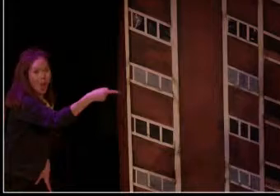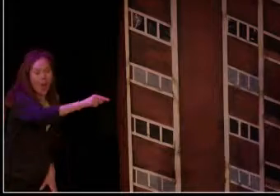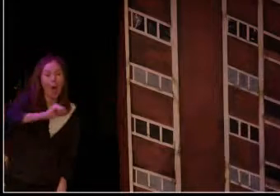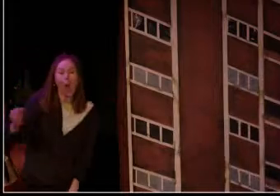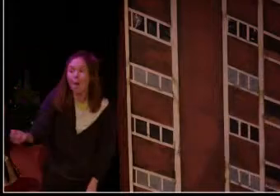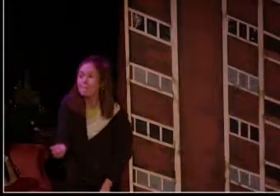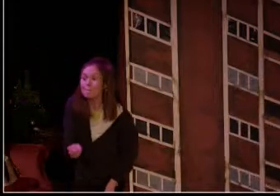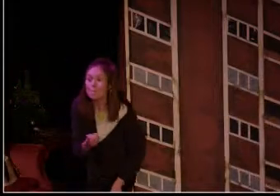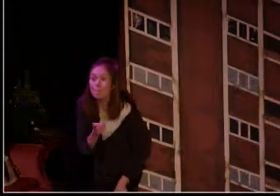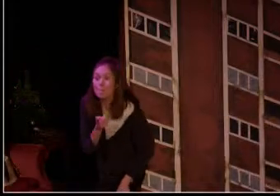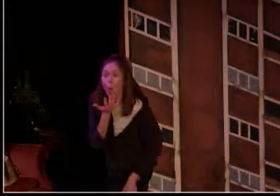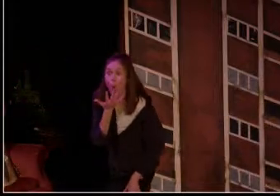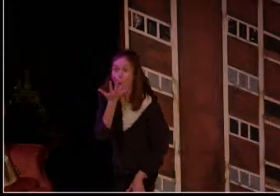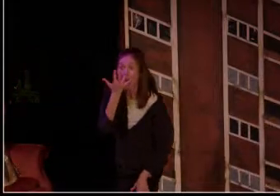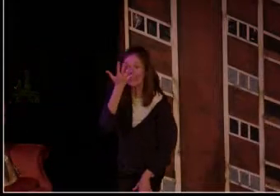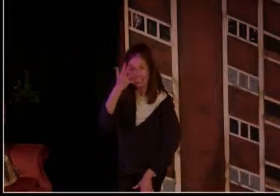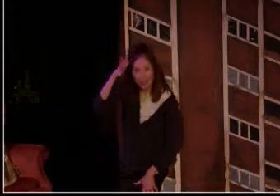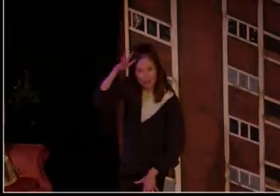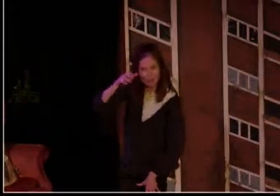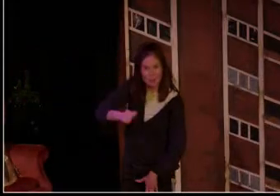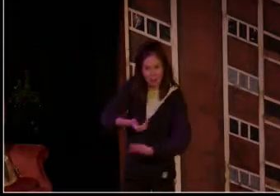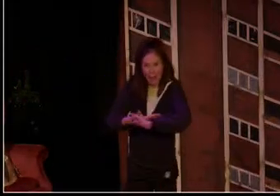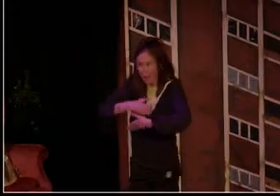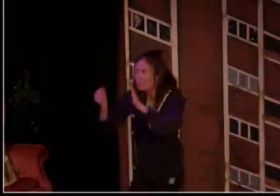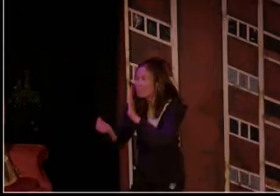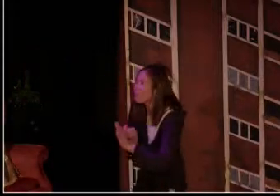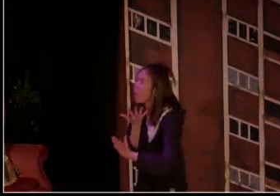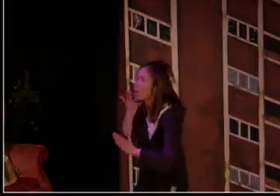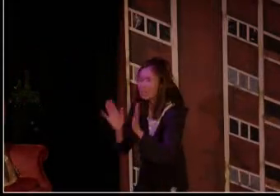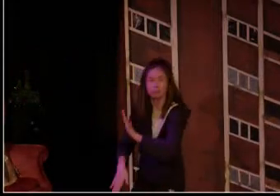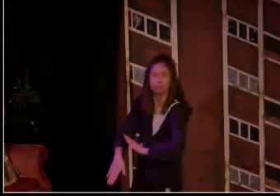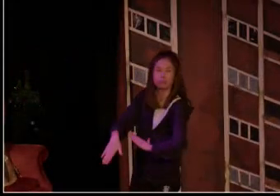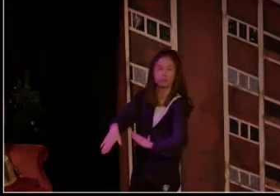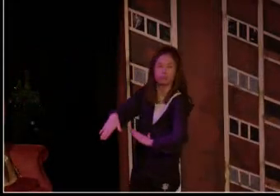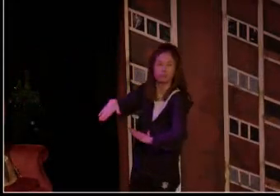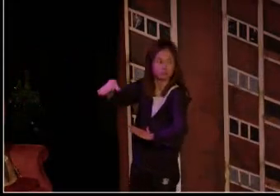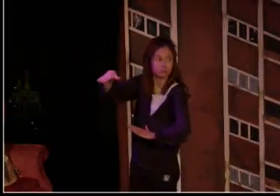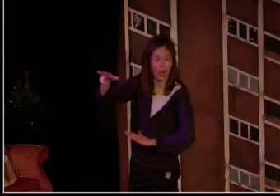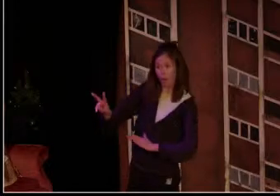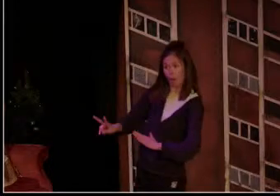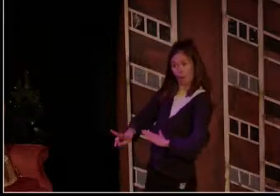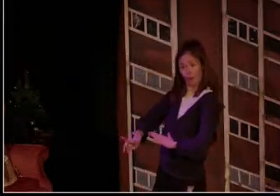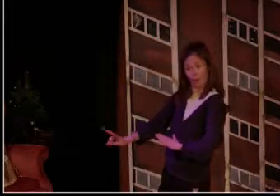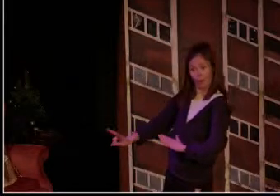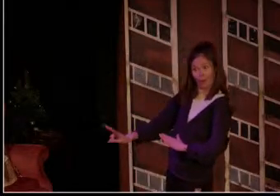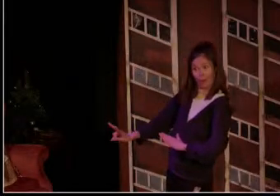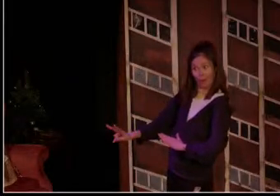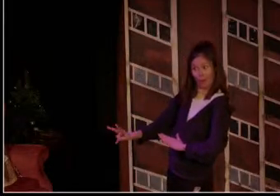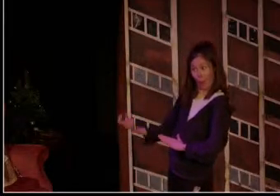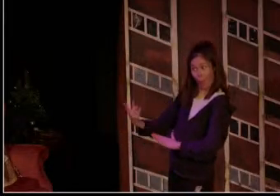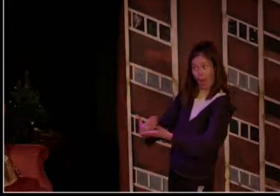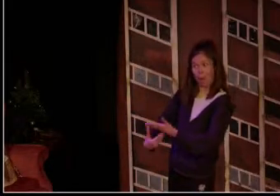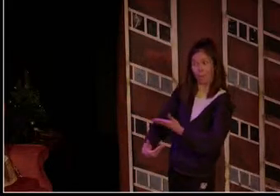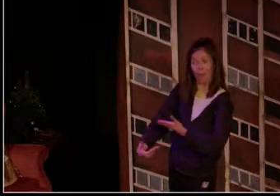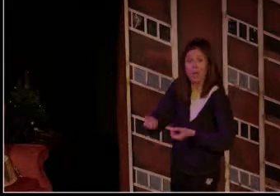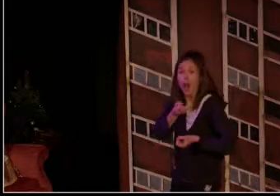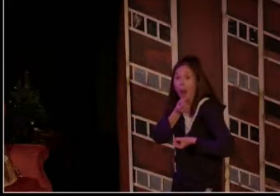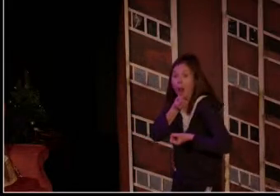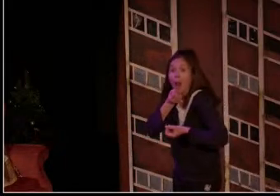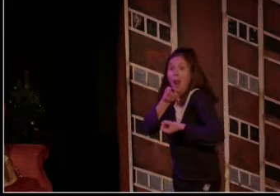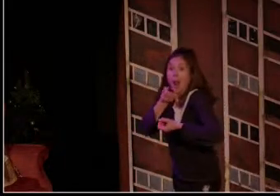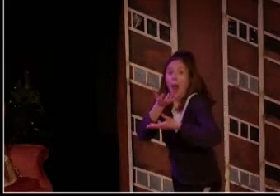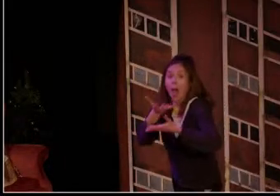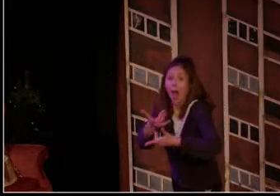grown in grace and fascination. What of her ensues, I'll try not to predict, but